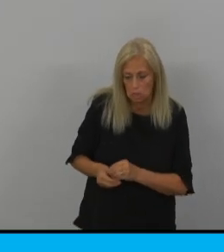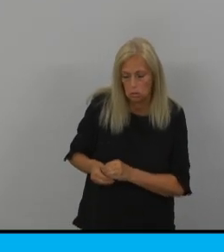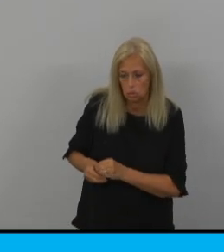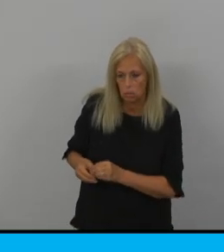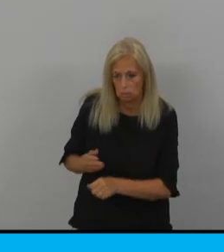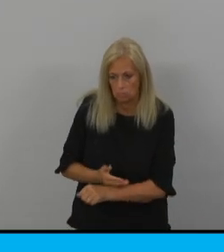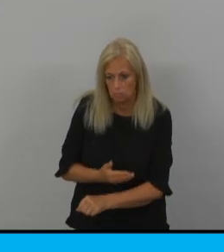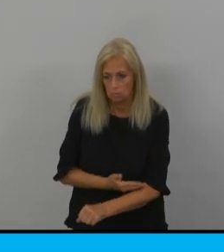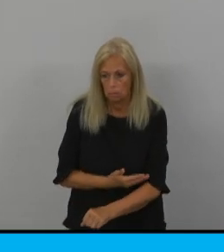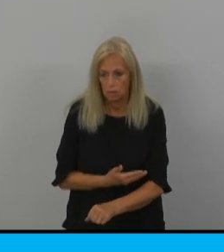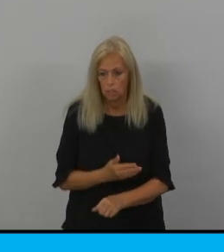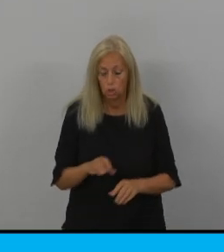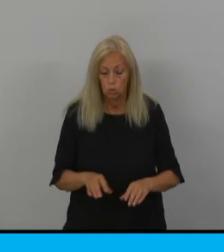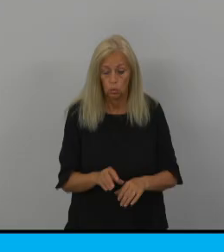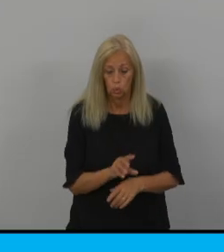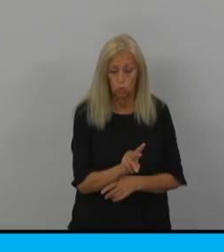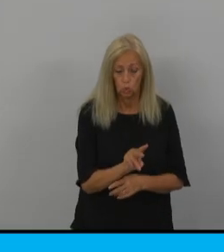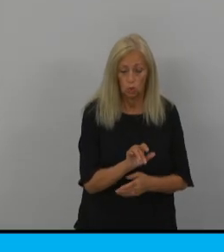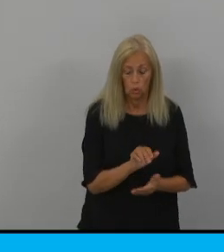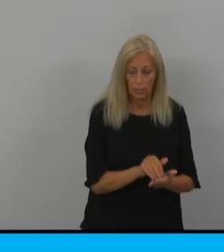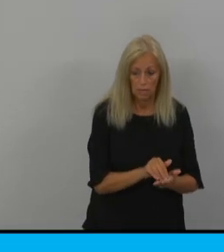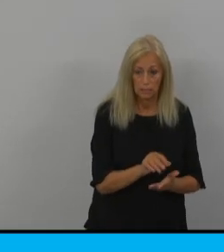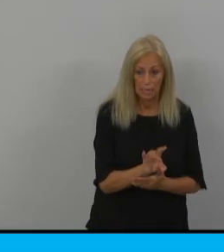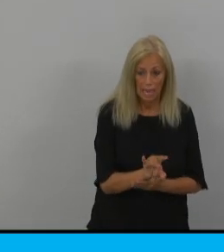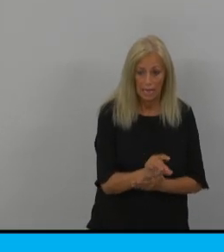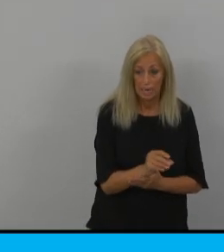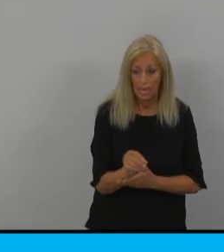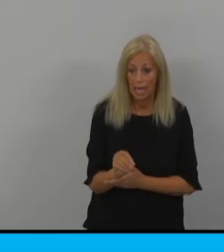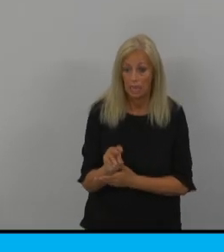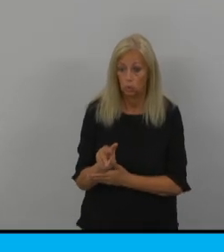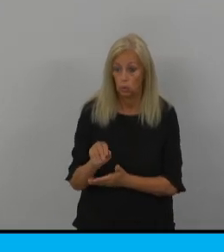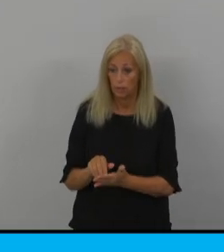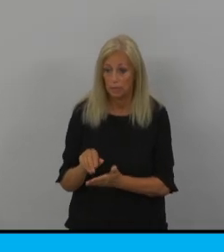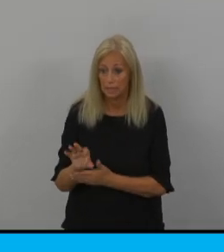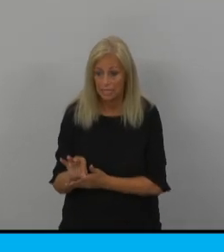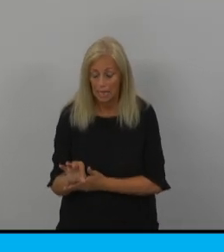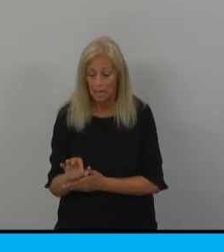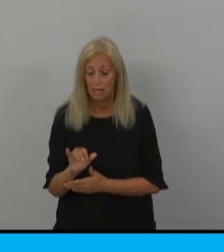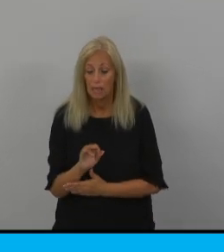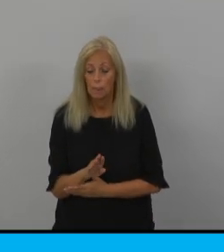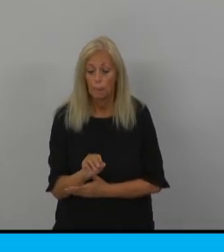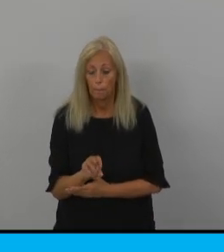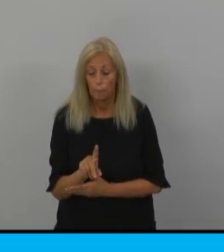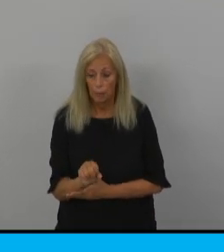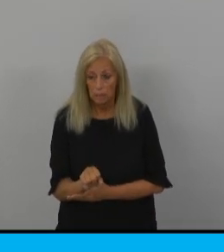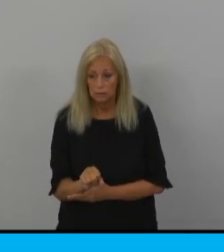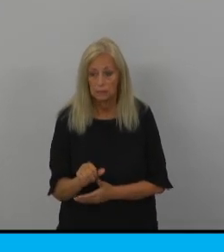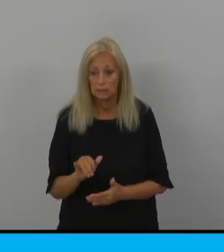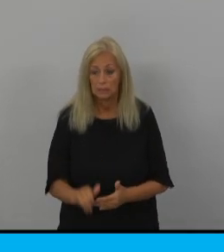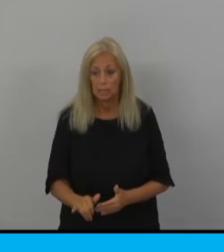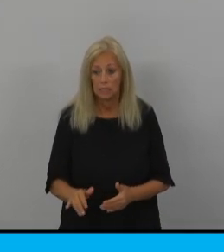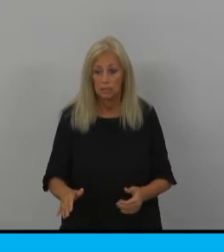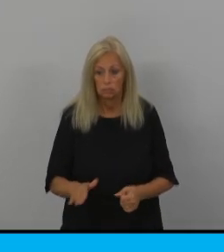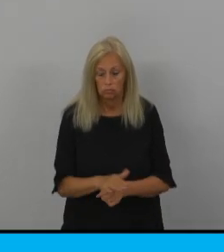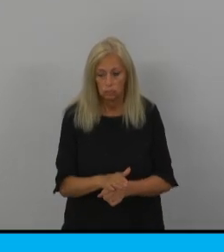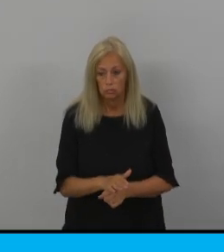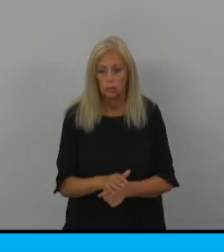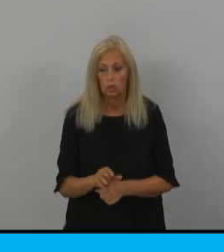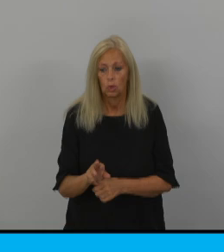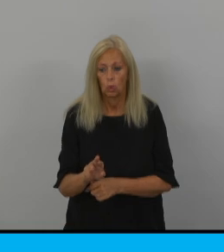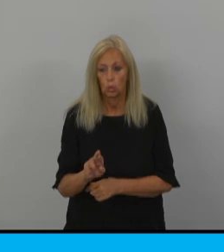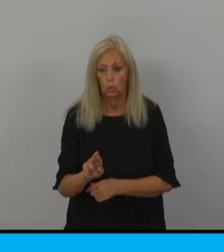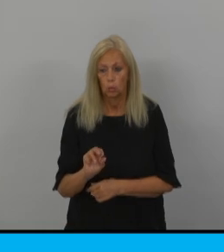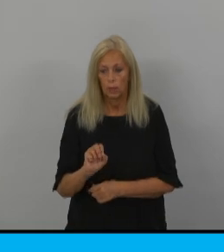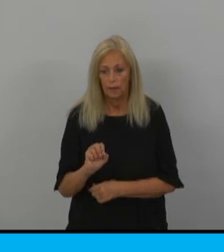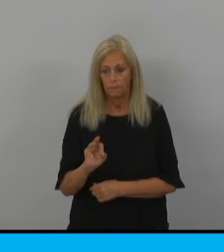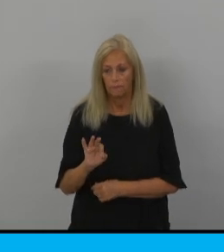with 2008 and 9, because this is the 2008 bonds that were completely refunded